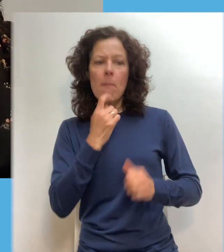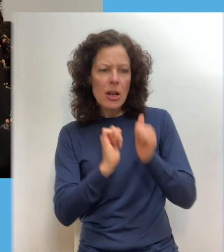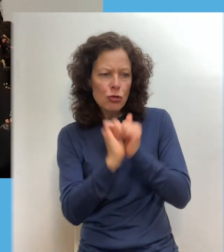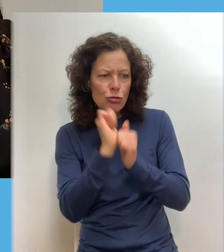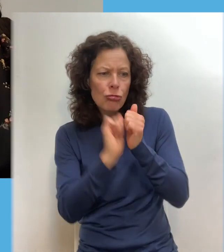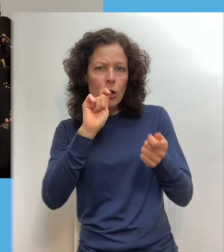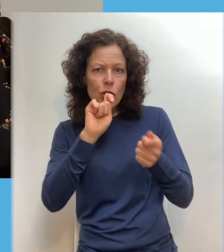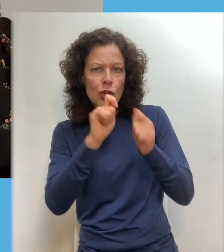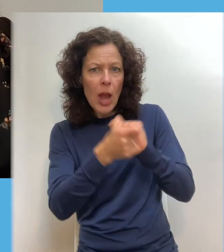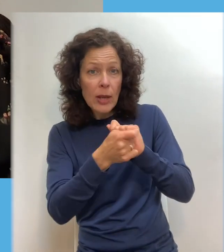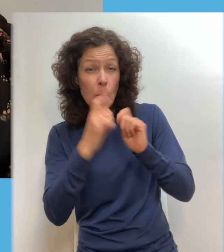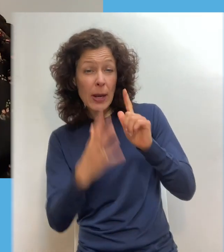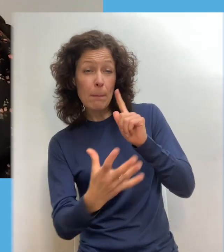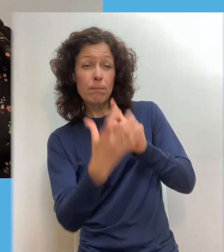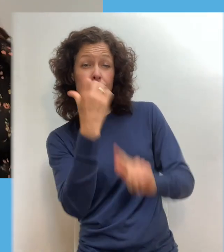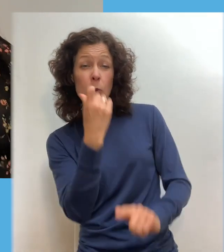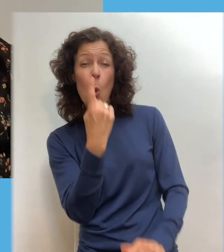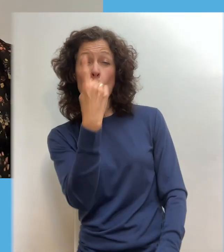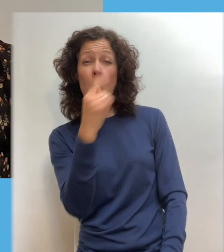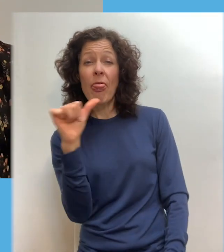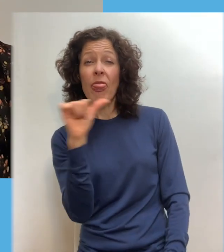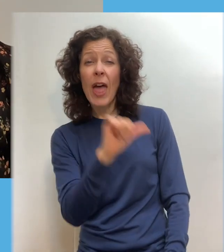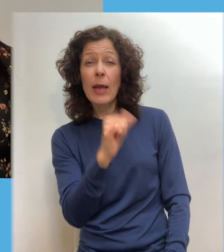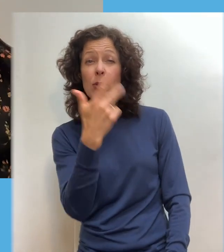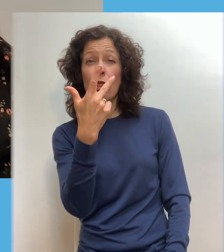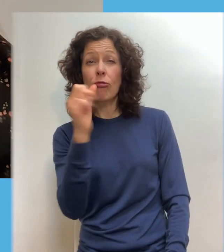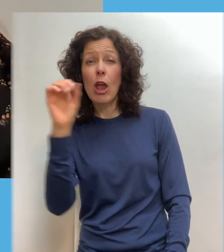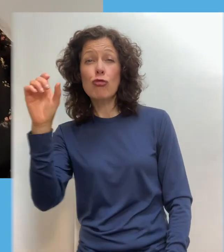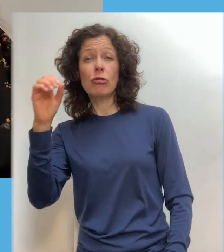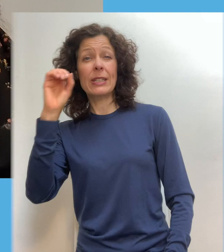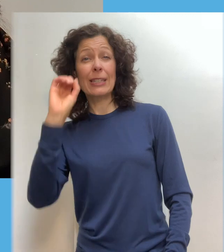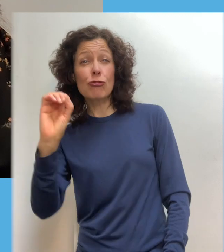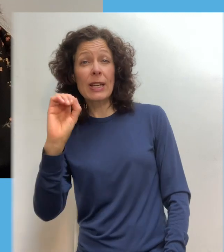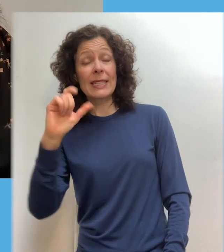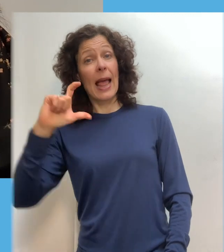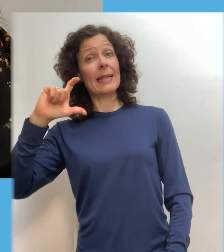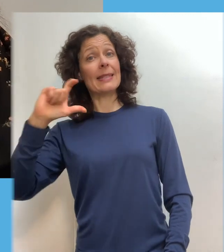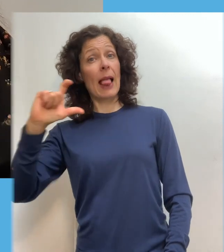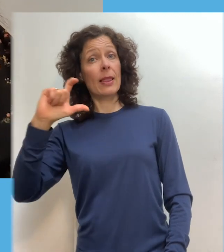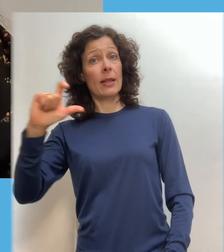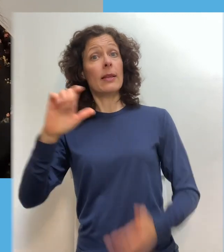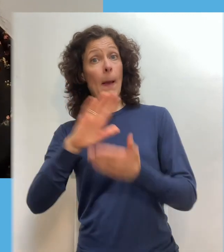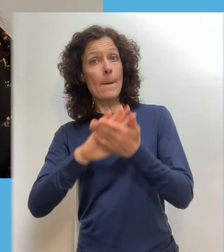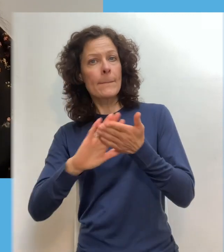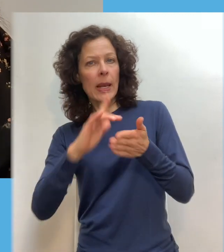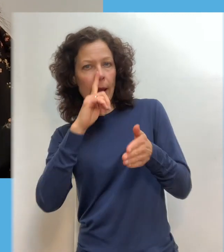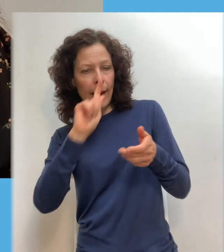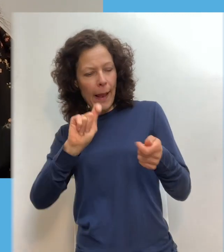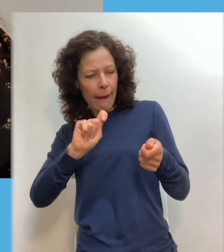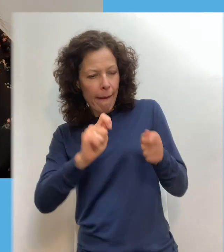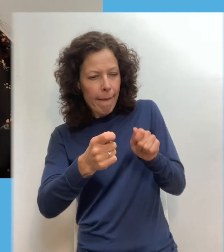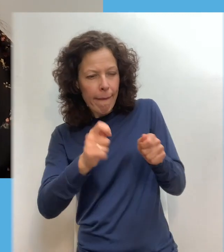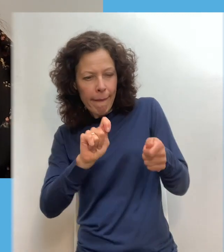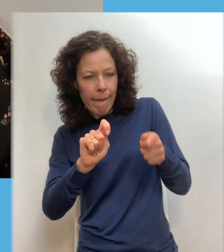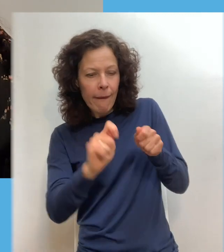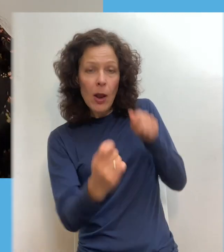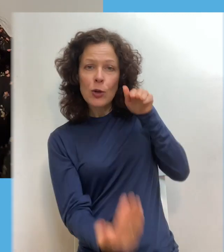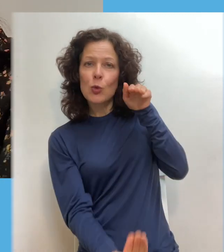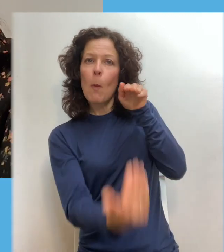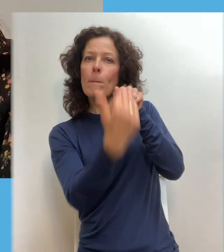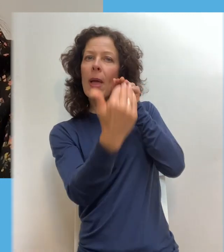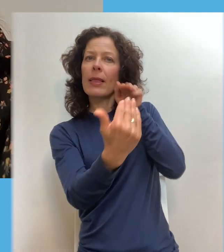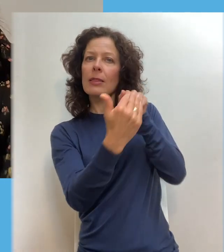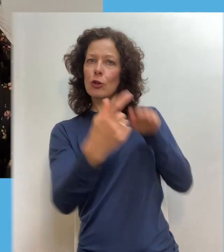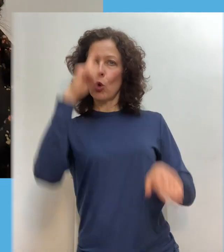structure changes when it reaches 1,300 degrees Celsius, so I can adjust the shape of the shoes to fit the